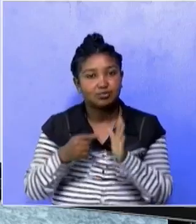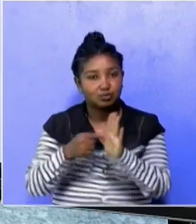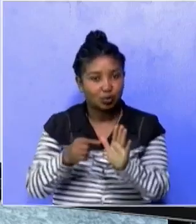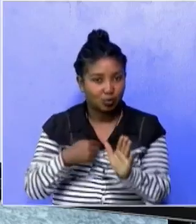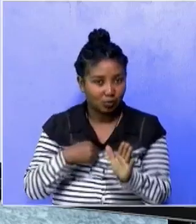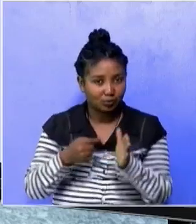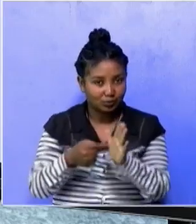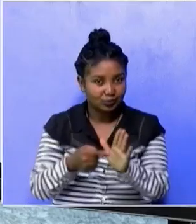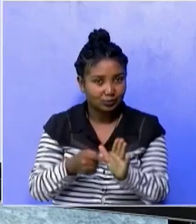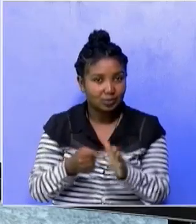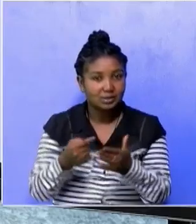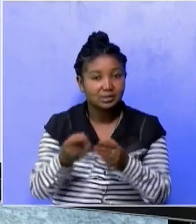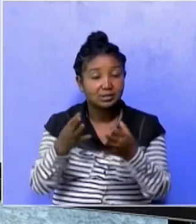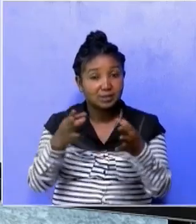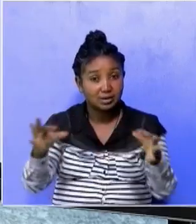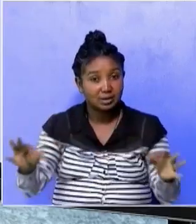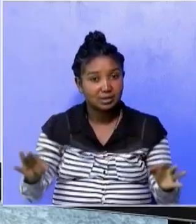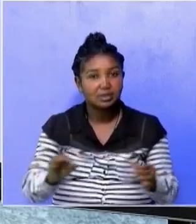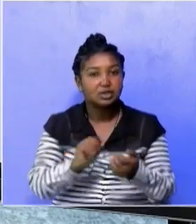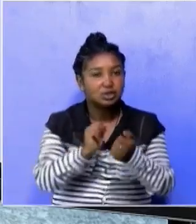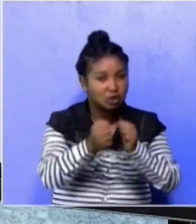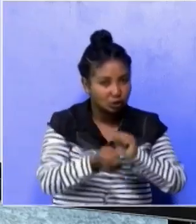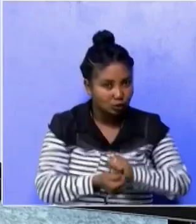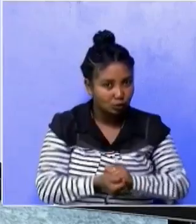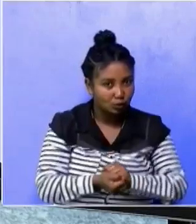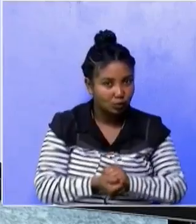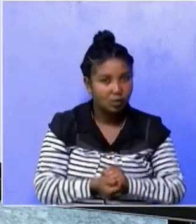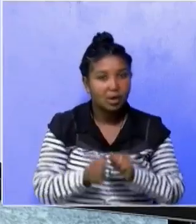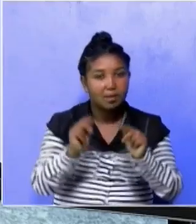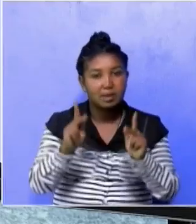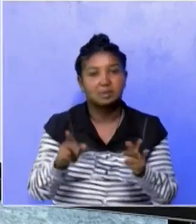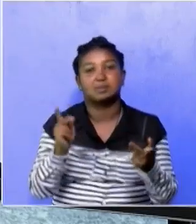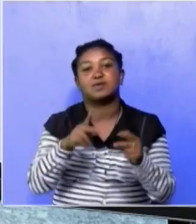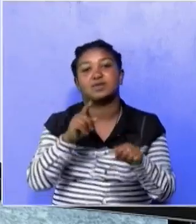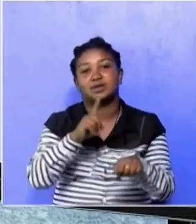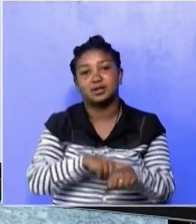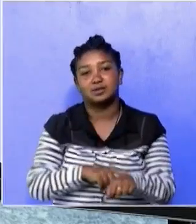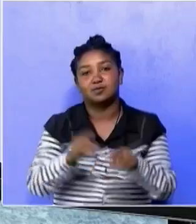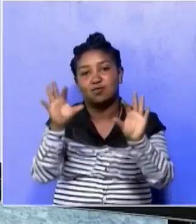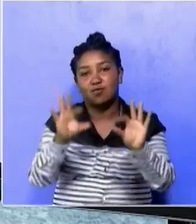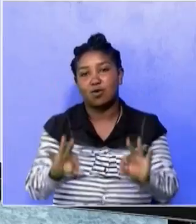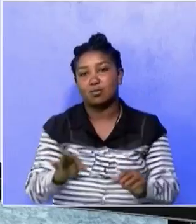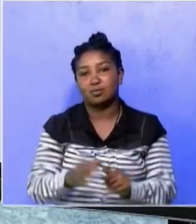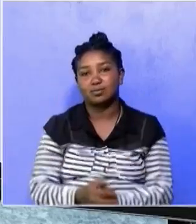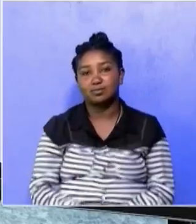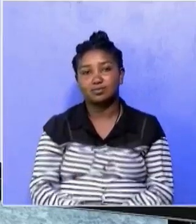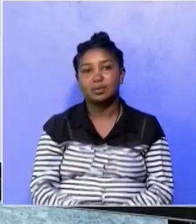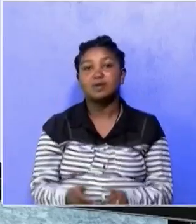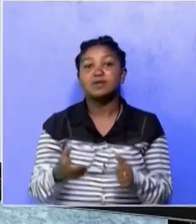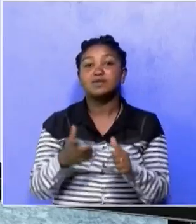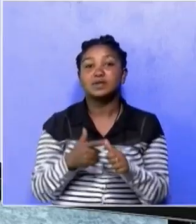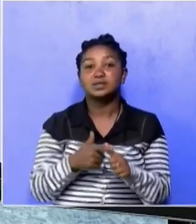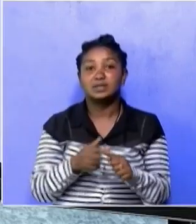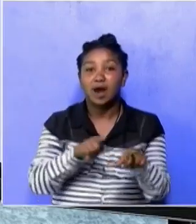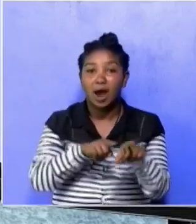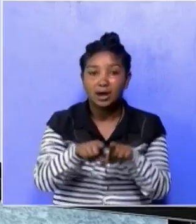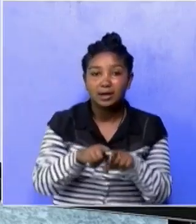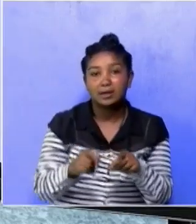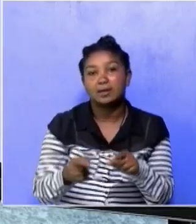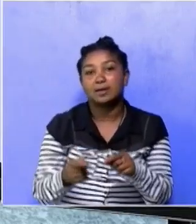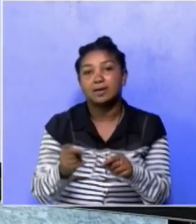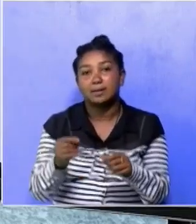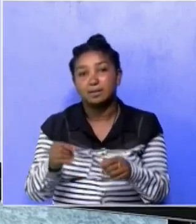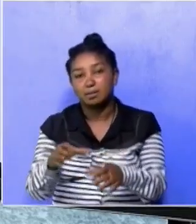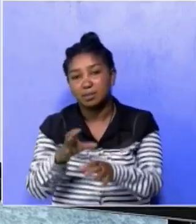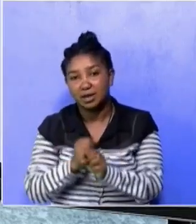that this sentence be changed into what? Present perfect tense form too, right? First, agree, bring,